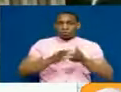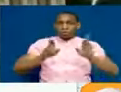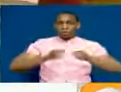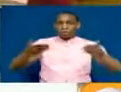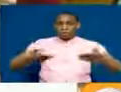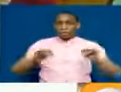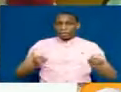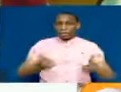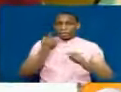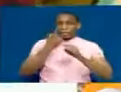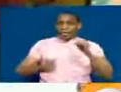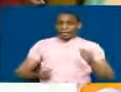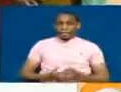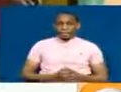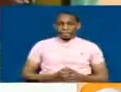their new year.